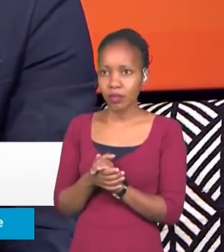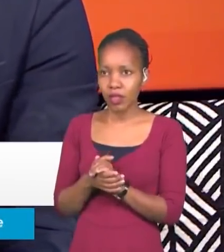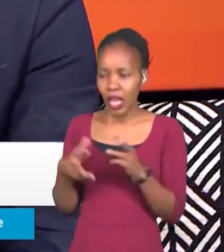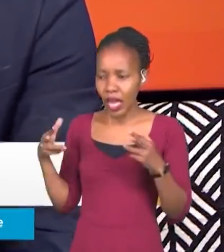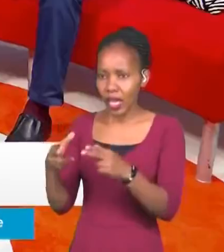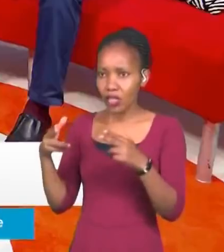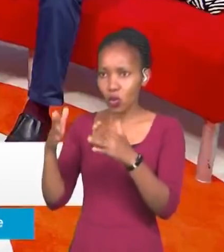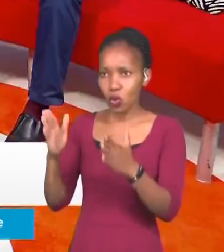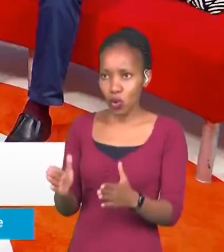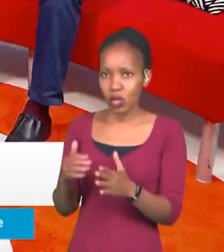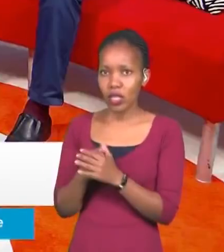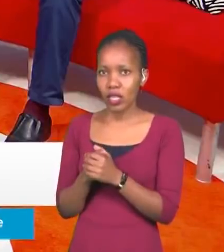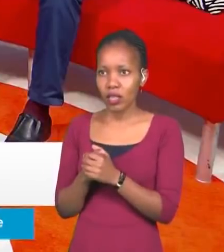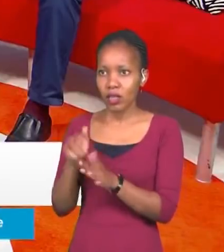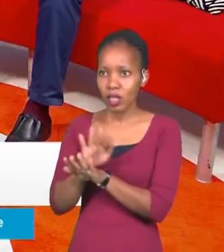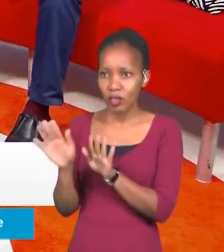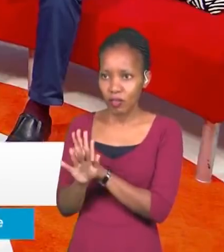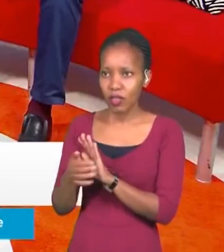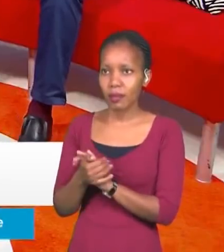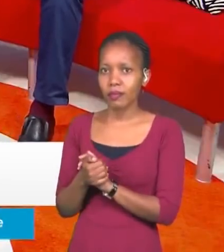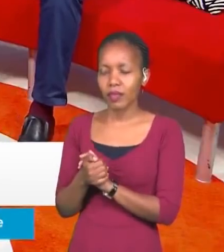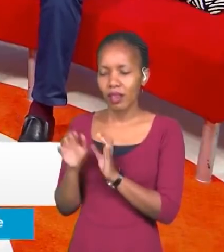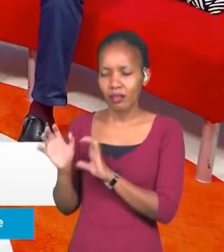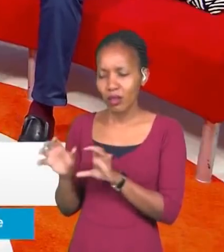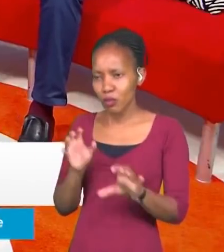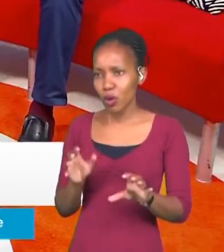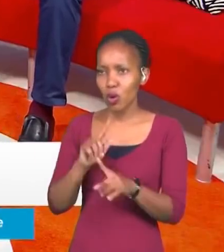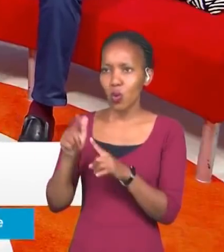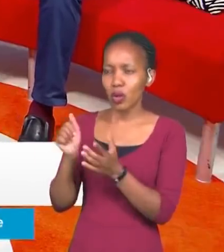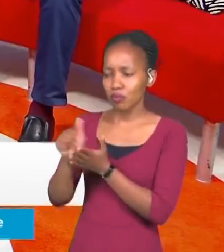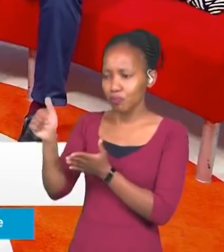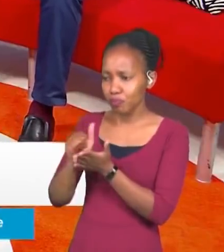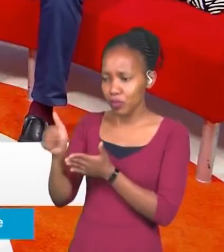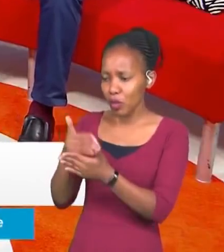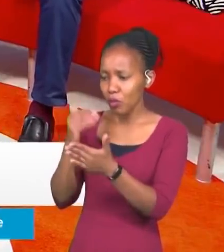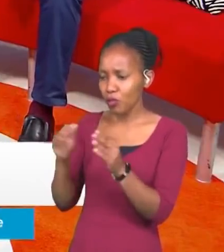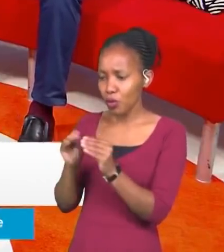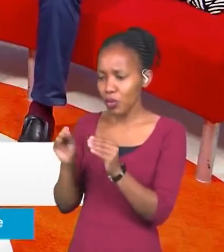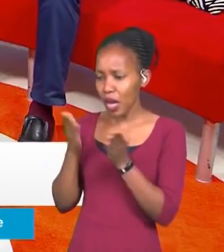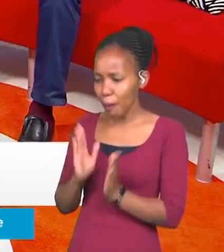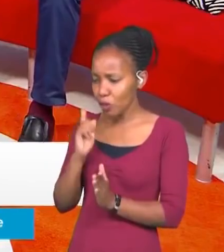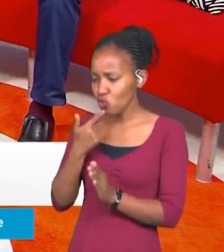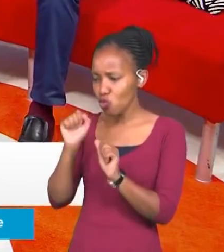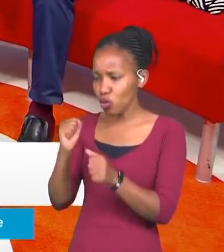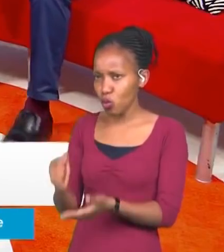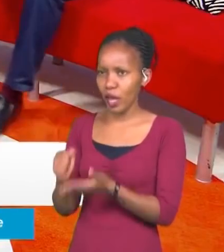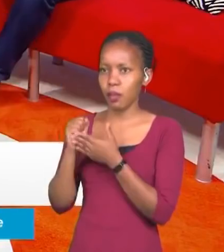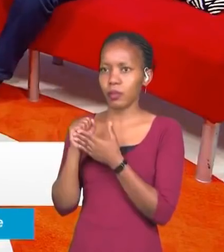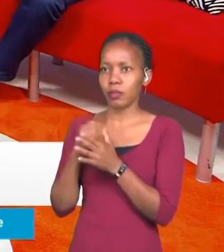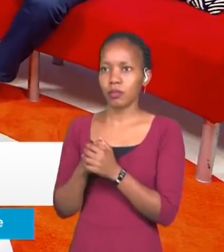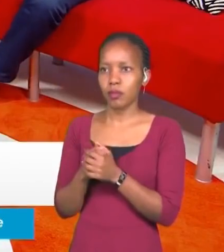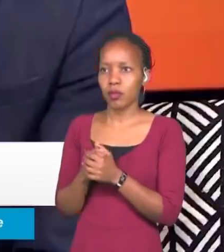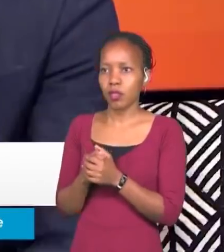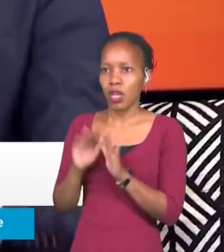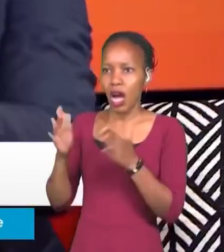Editorial maneuvering, editorial struggles by the time you meet a publisher. Yeah. Can help you come up with this. Yeah. How